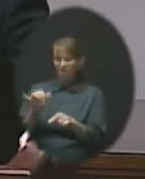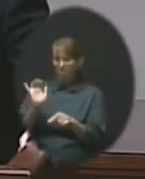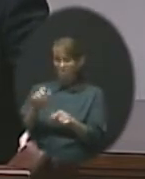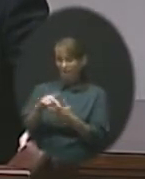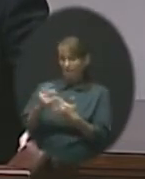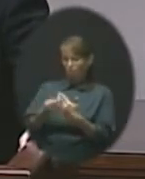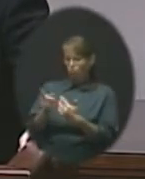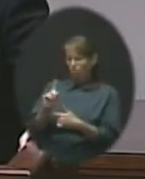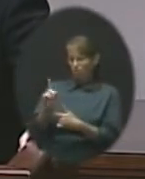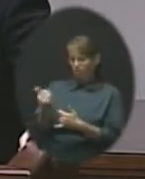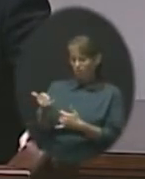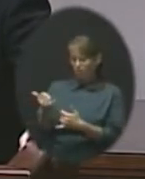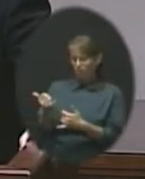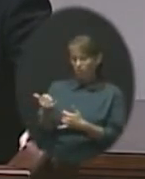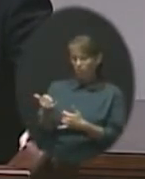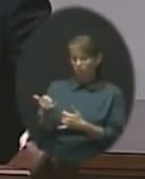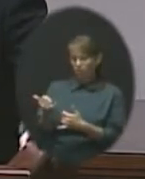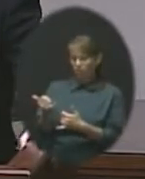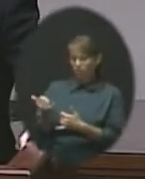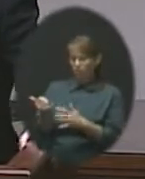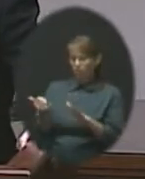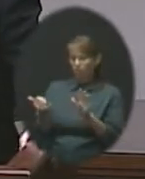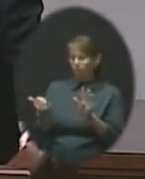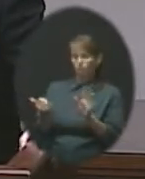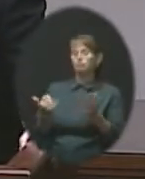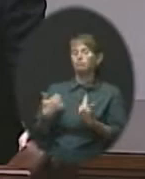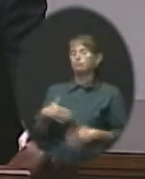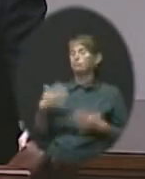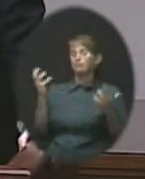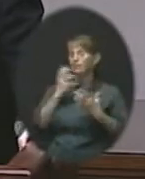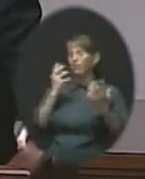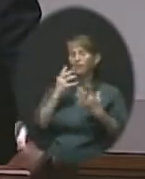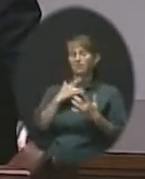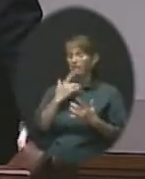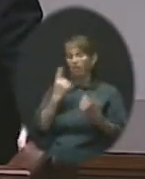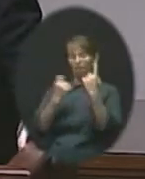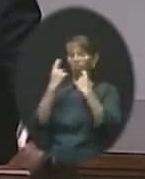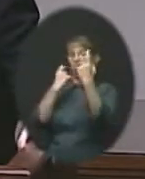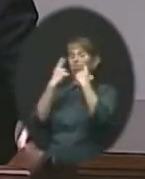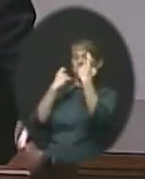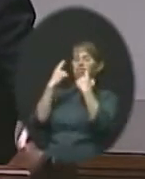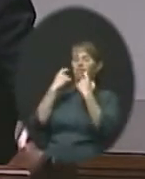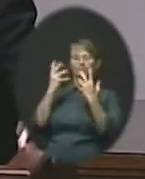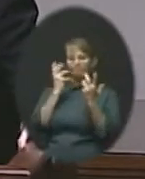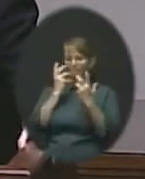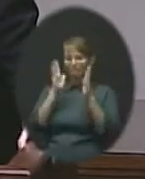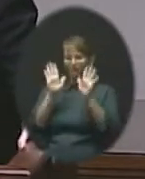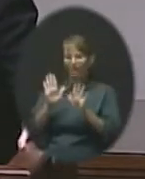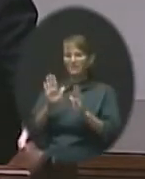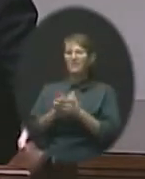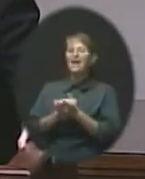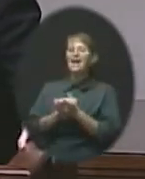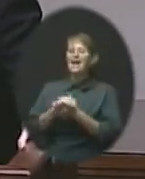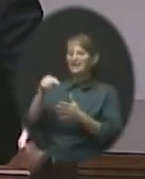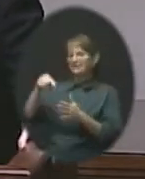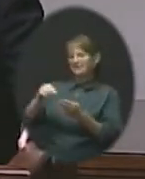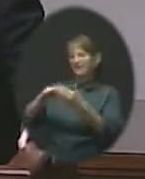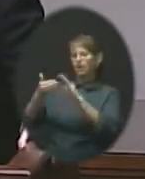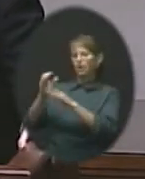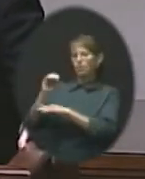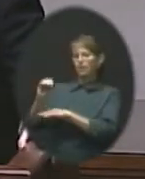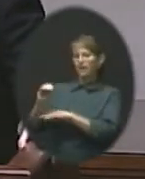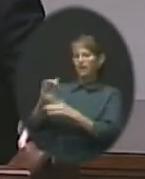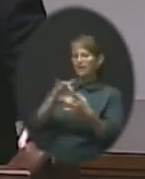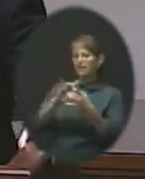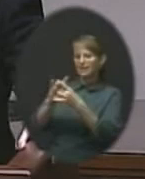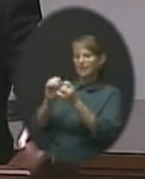Where's that program at now? I feel like this is awesome. It's located downtown Olathe, and it's connected with the Adult